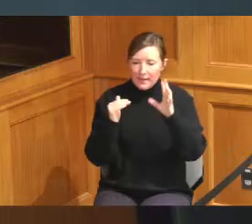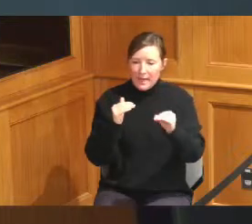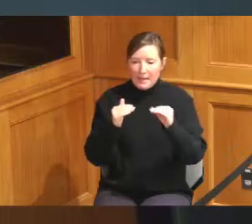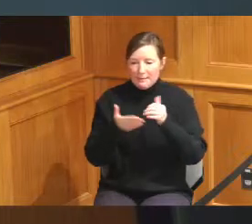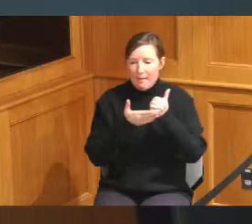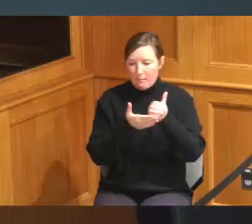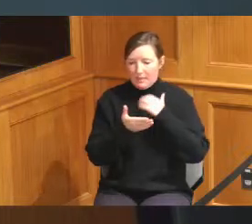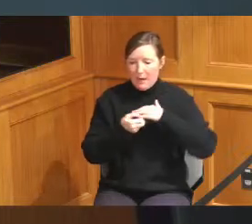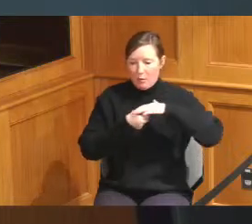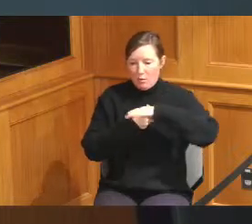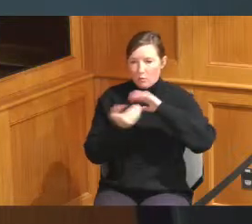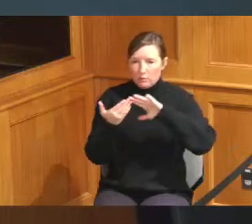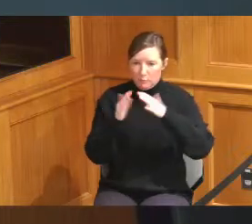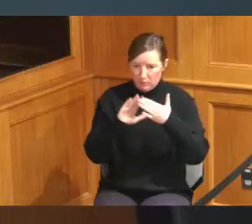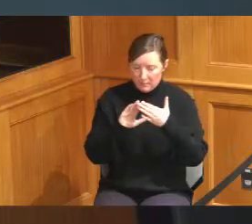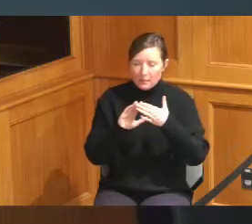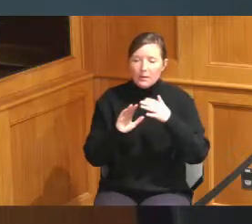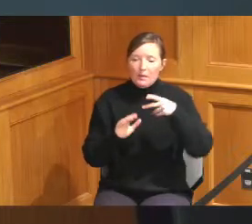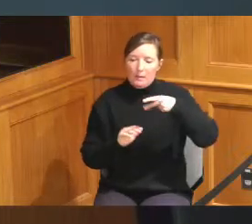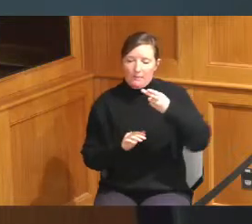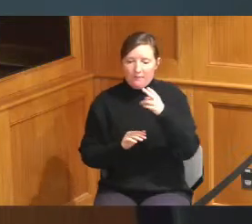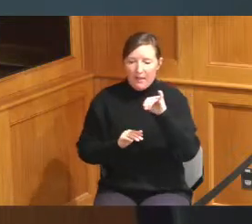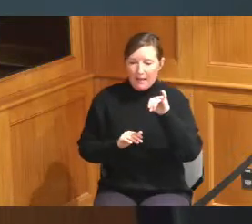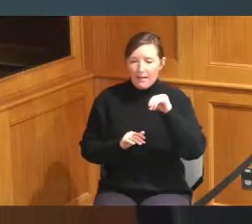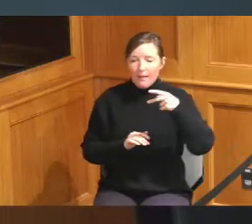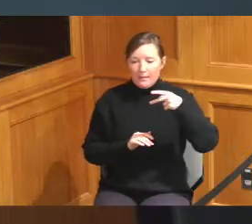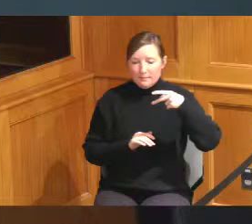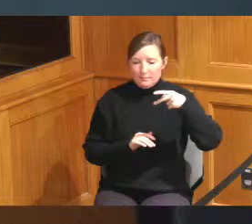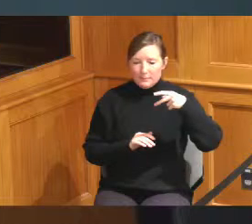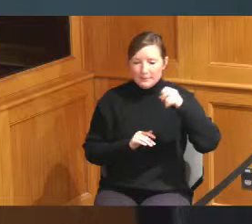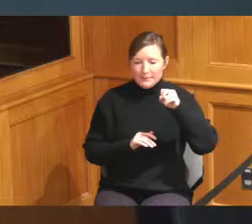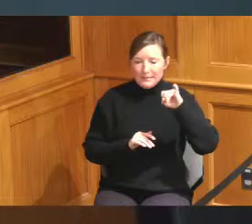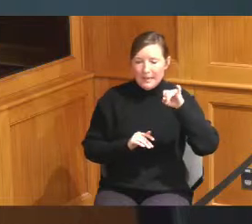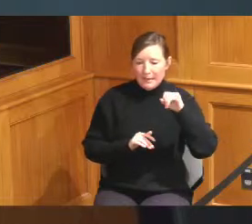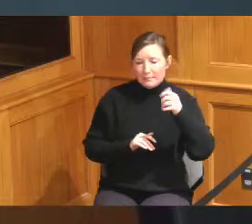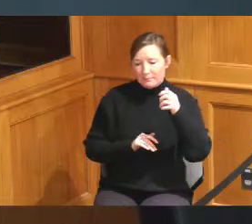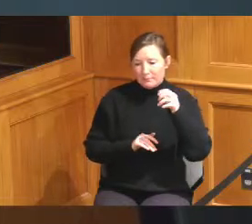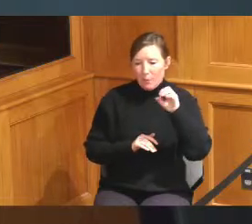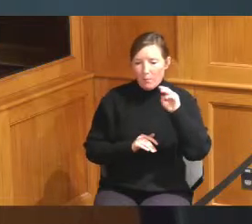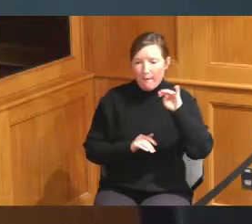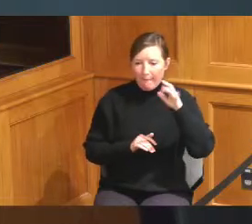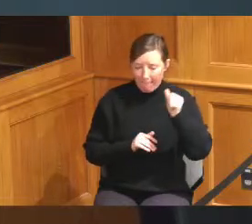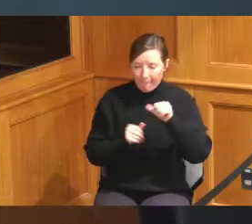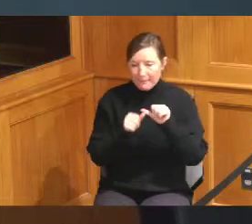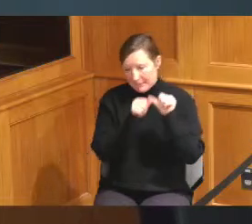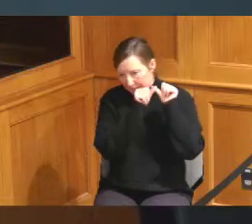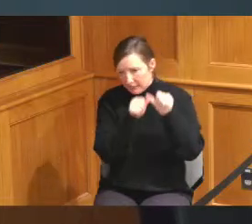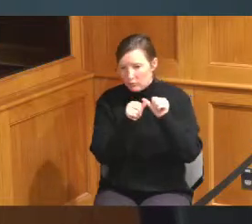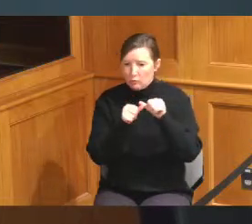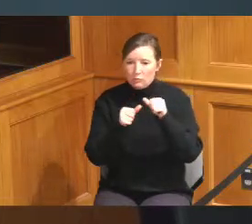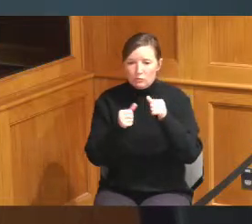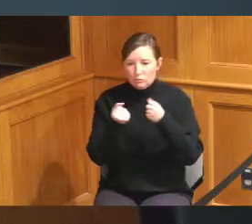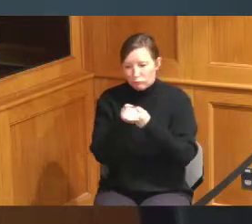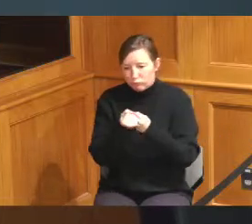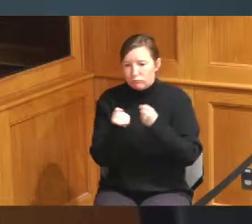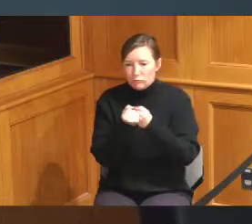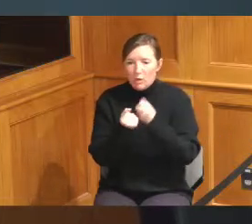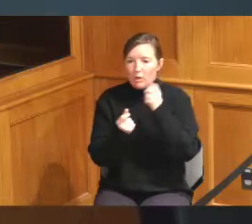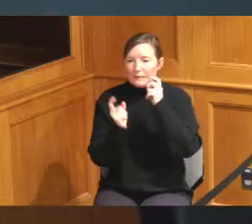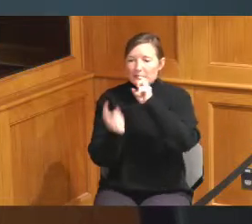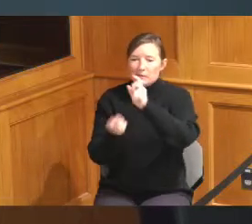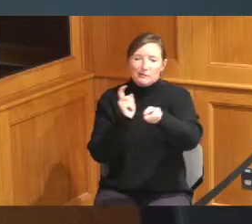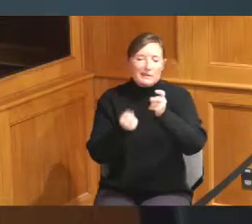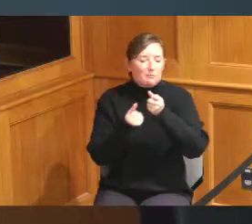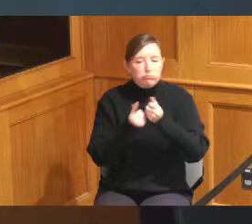And whereas Phi Psi Omega chapter continuously contributes to Hamilton County, awarding $42,000 in scholarships